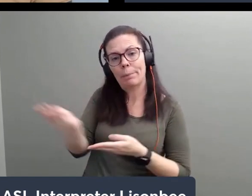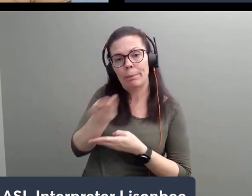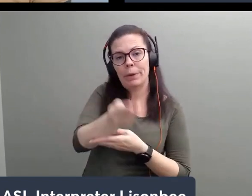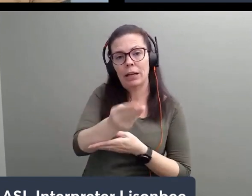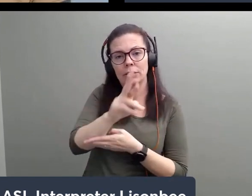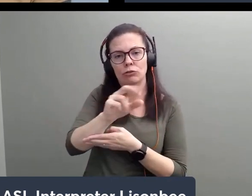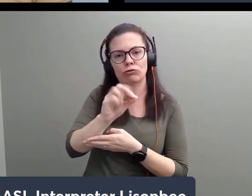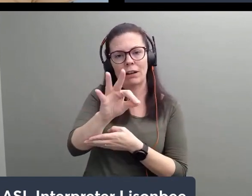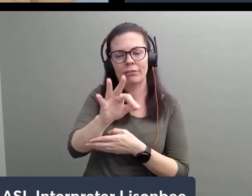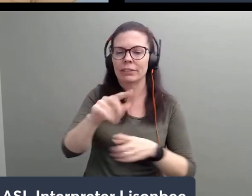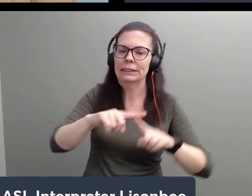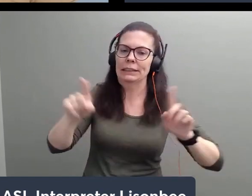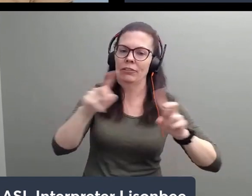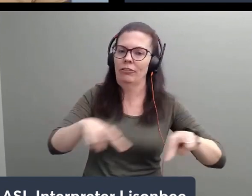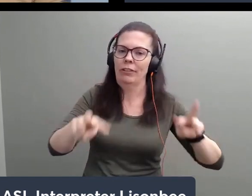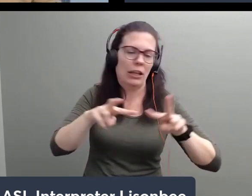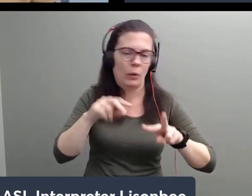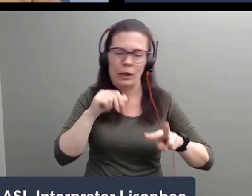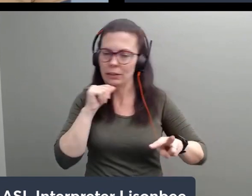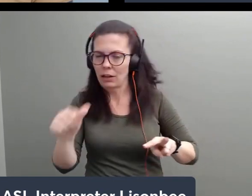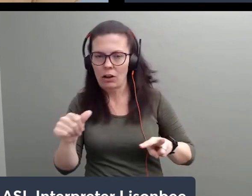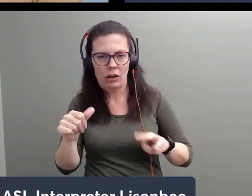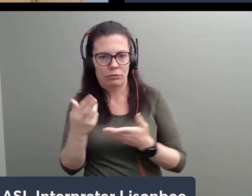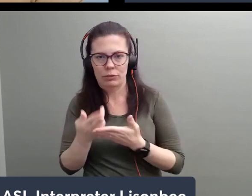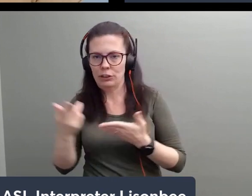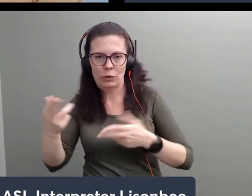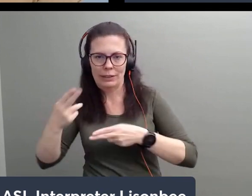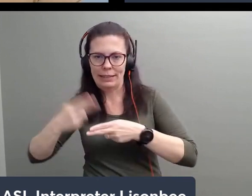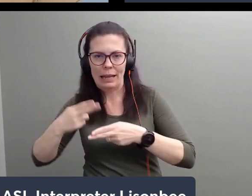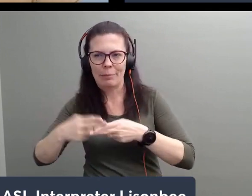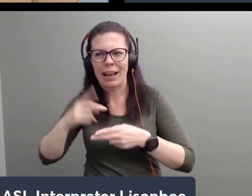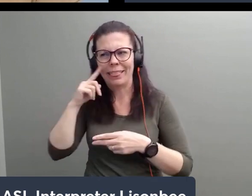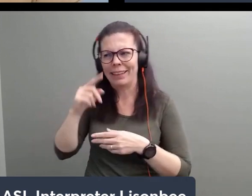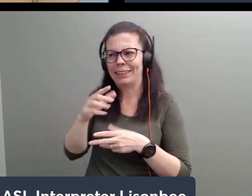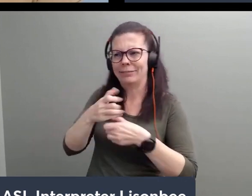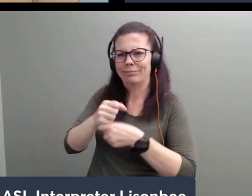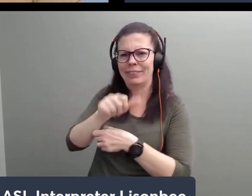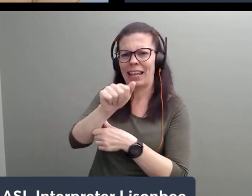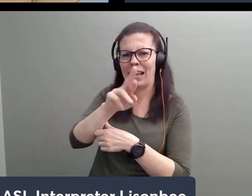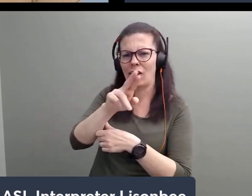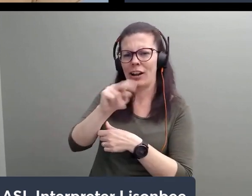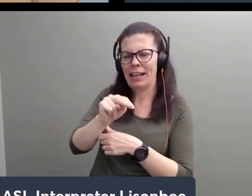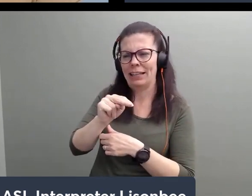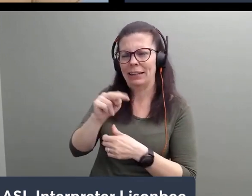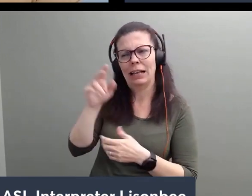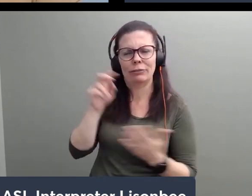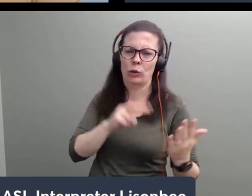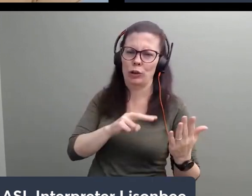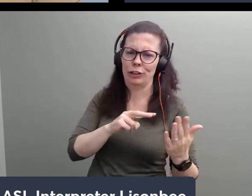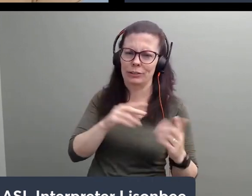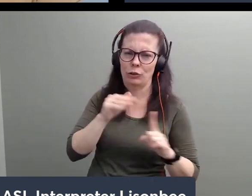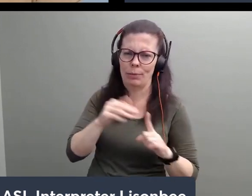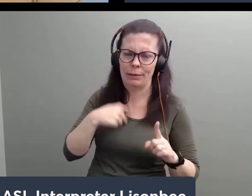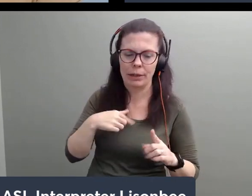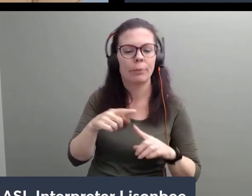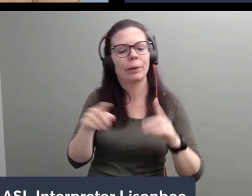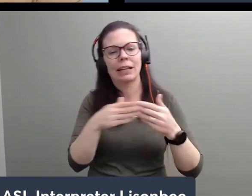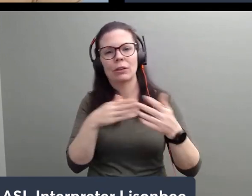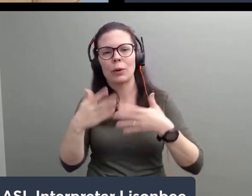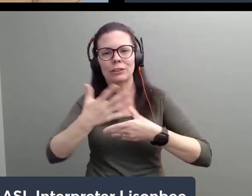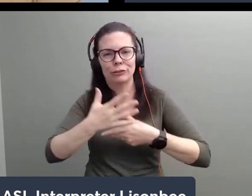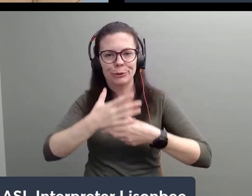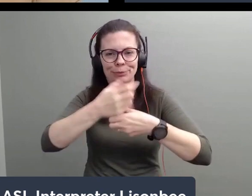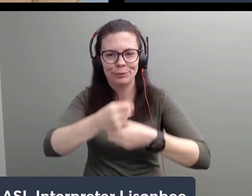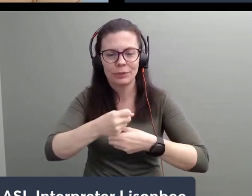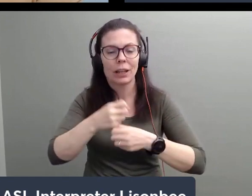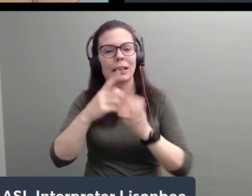different value. It's not it's not the source name. I think it's the ARN. I need to look. But the TLDR is,